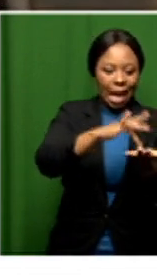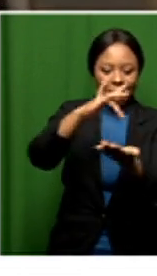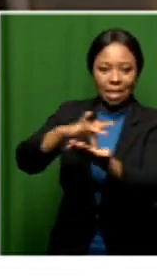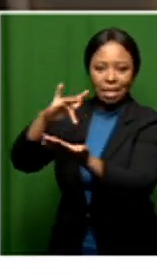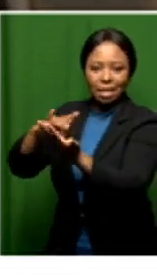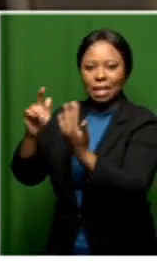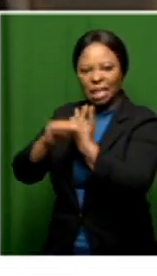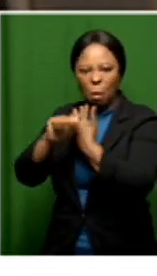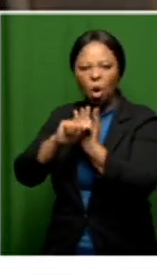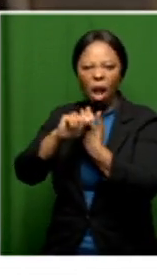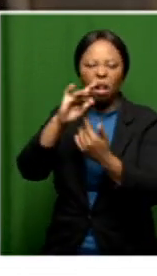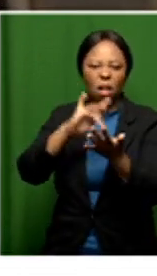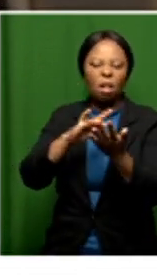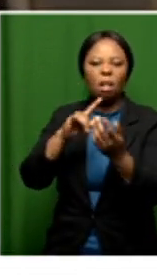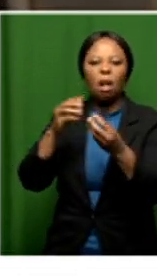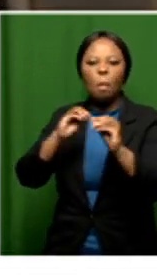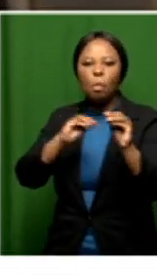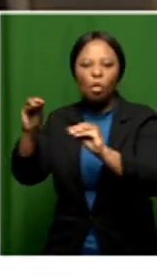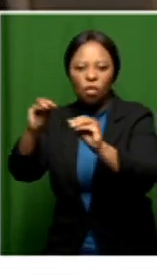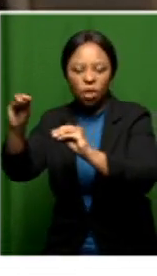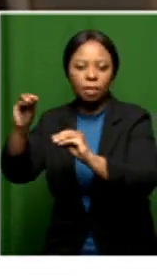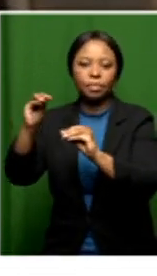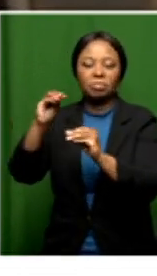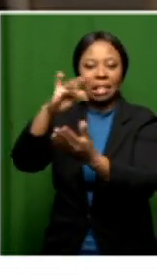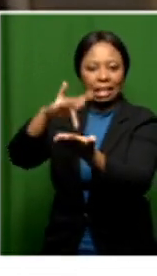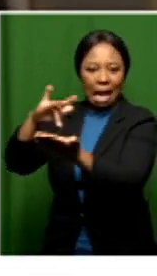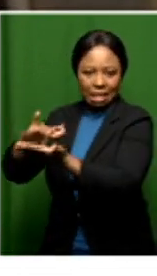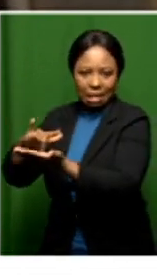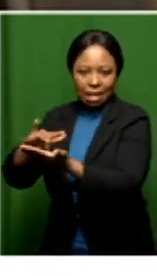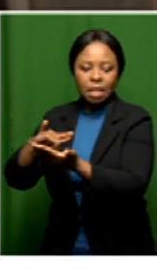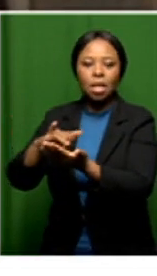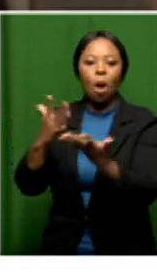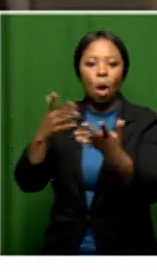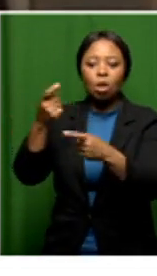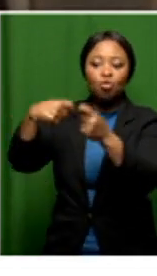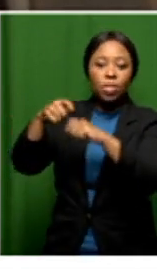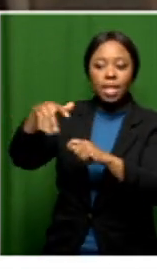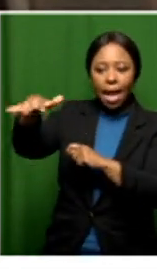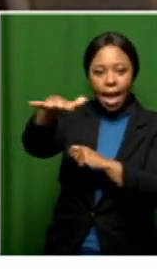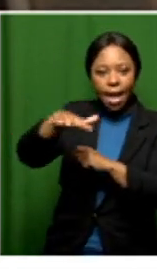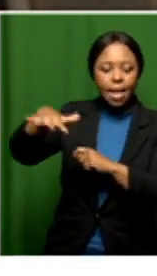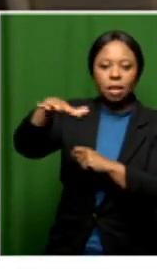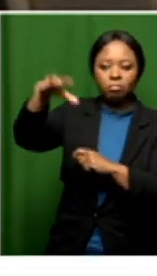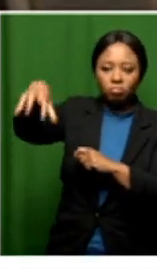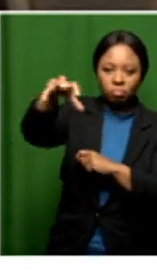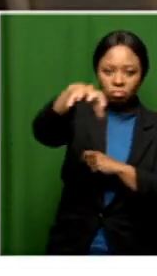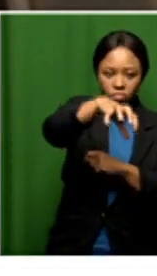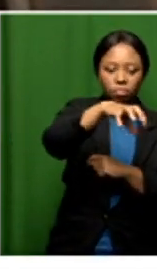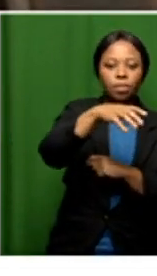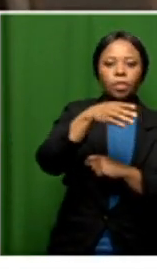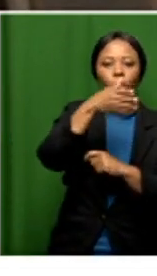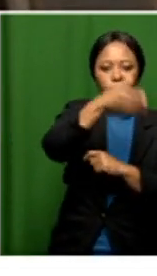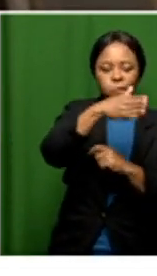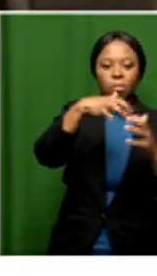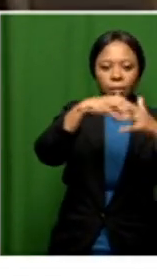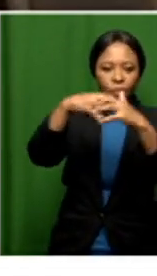temporary sites, mobile sites, roving sites in and around retail entities,